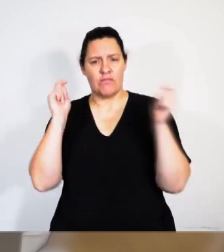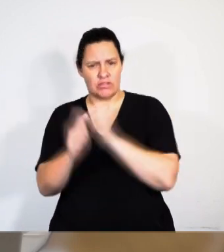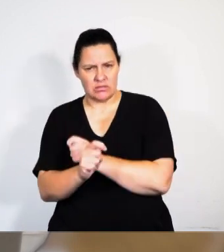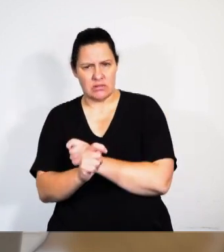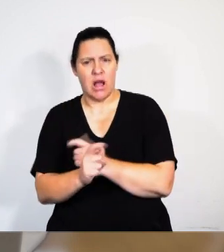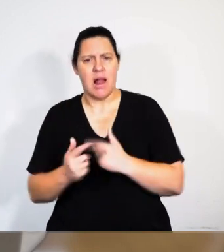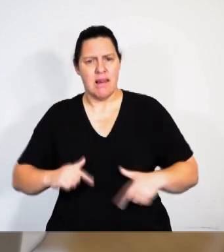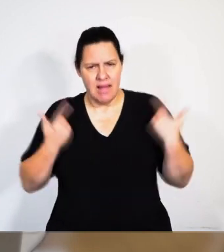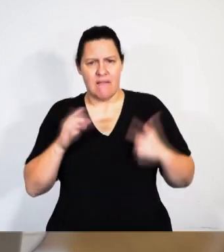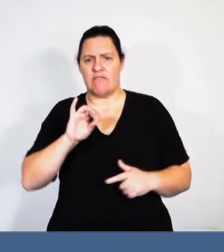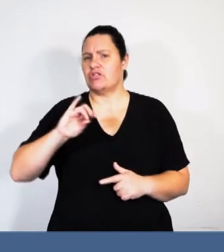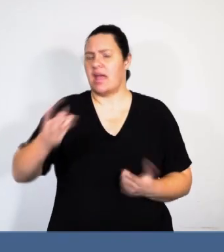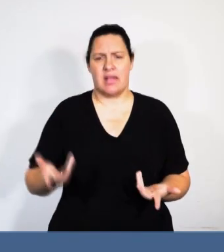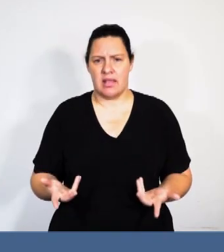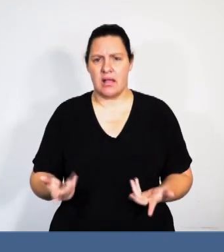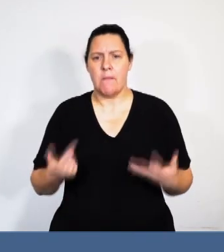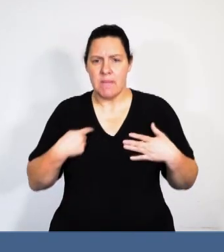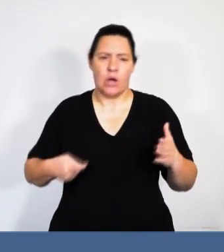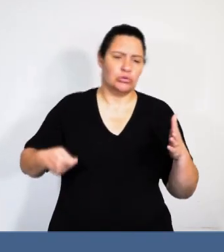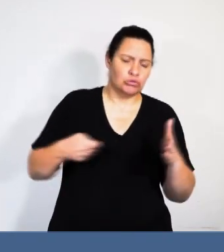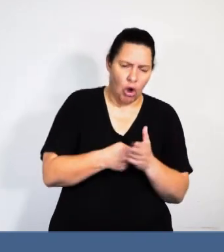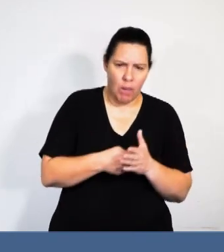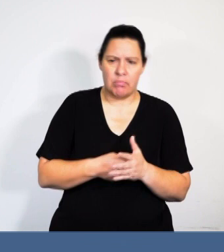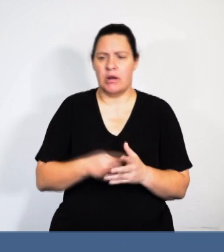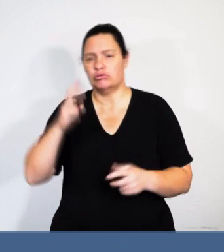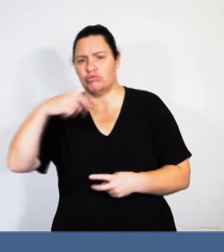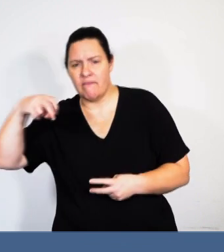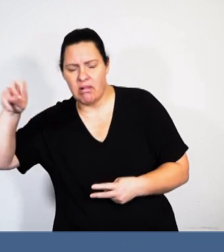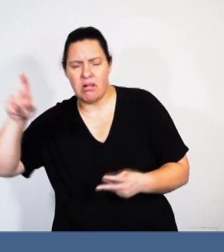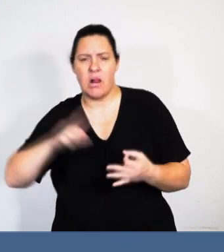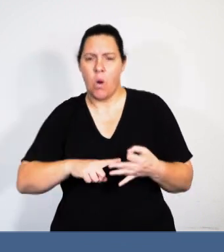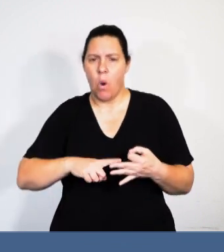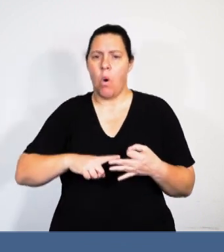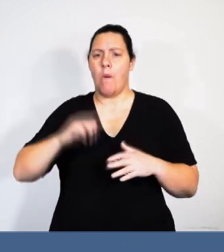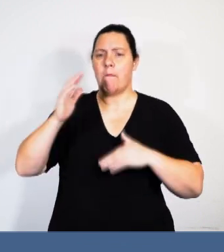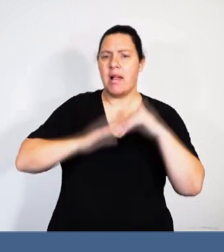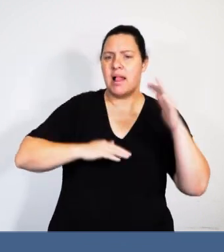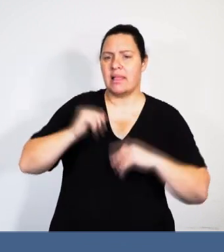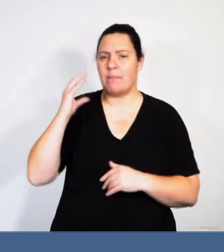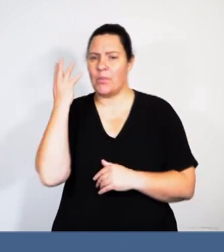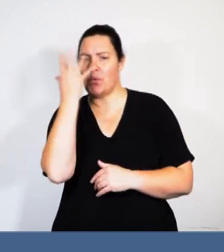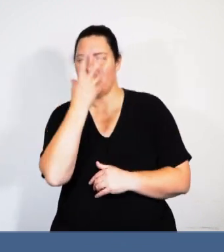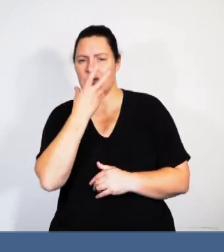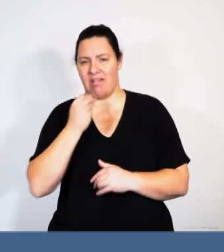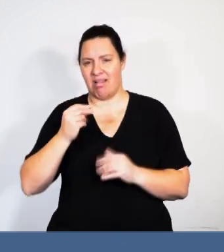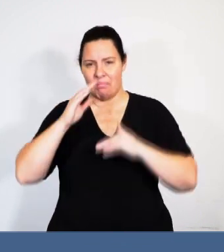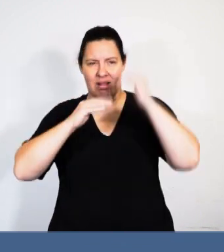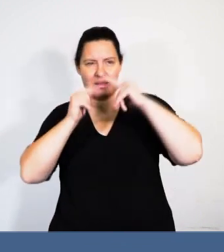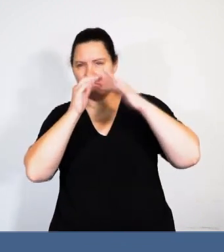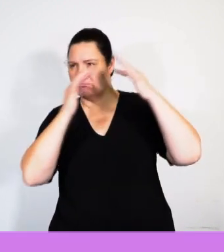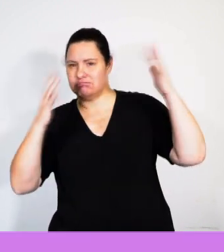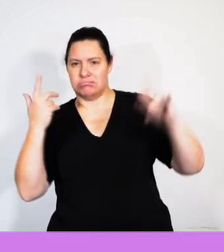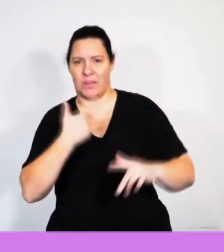Conversion is part of our daily life. We use it when we are shopping, traveling, or building beautiful